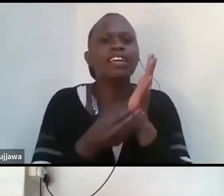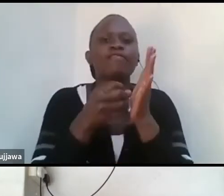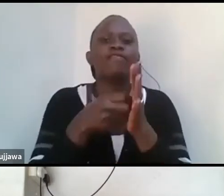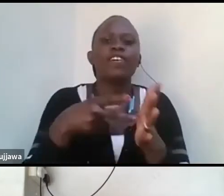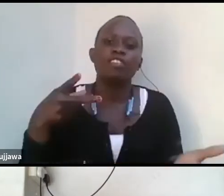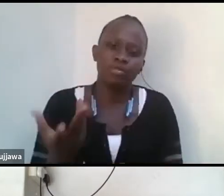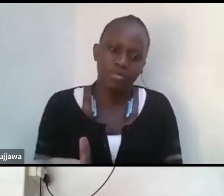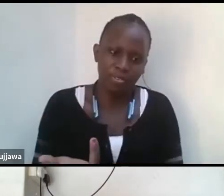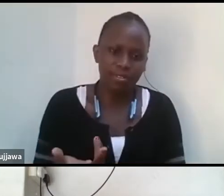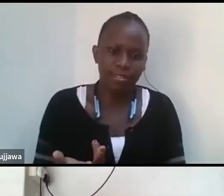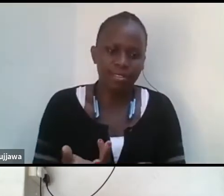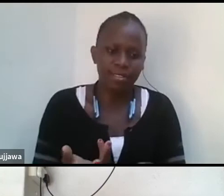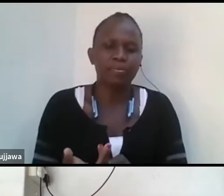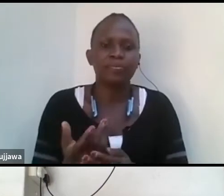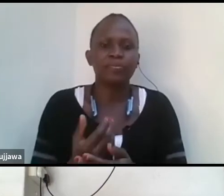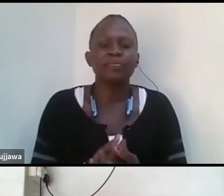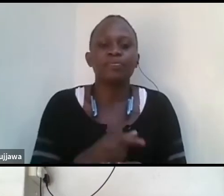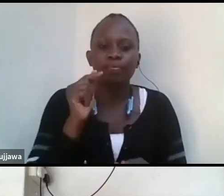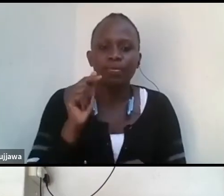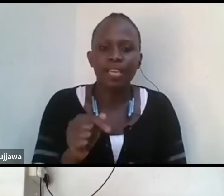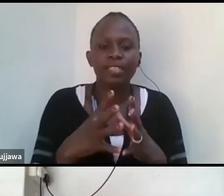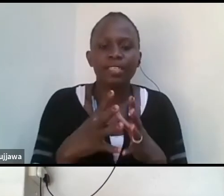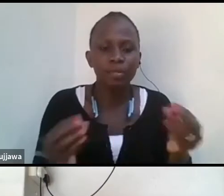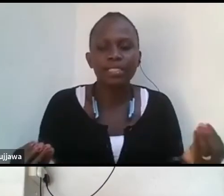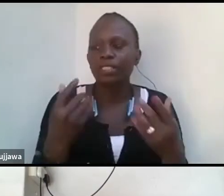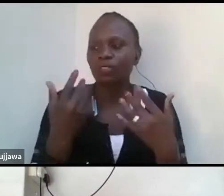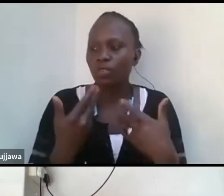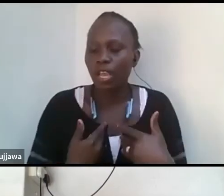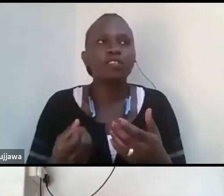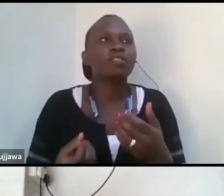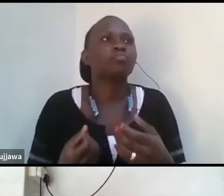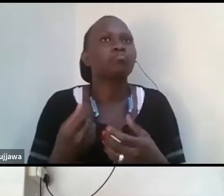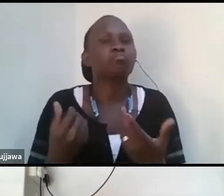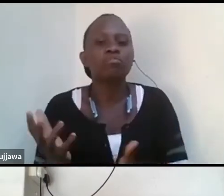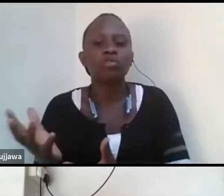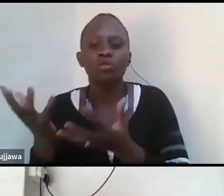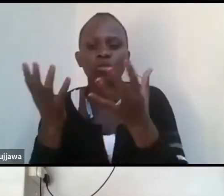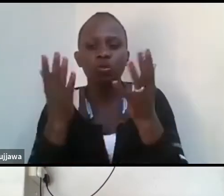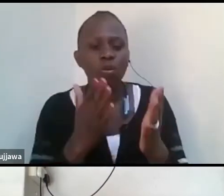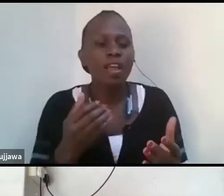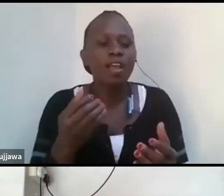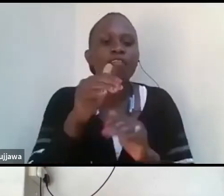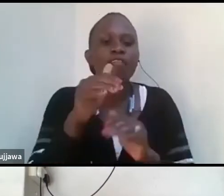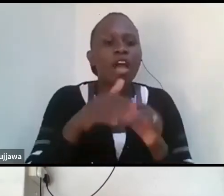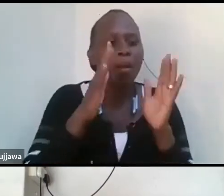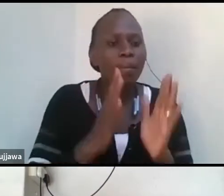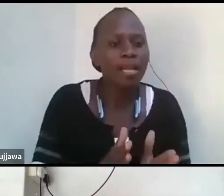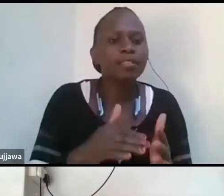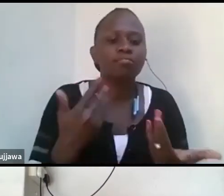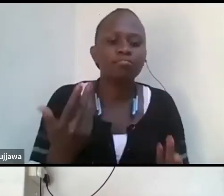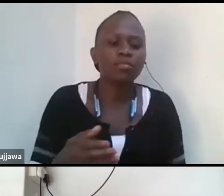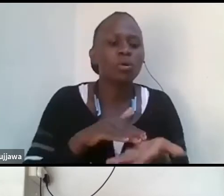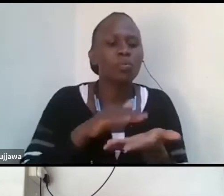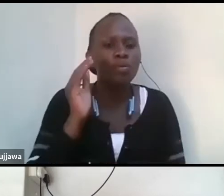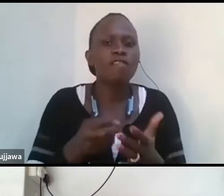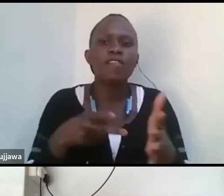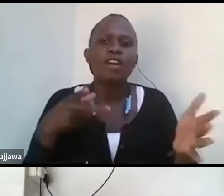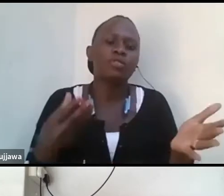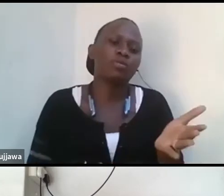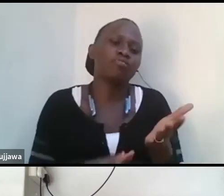we have the farmer, more value add. That's what the government would like to see. That's what every Ugandan would like to see.